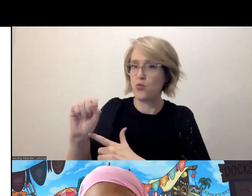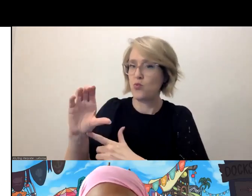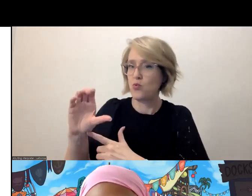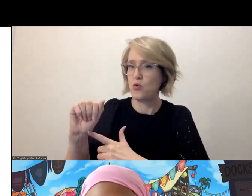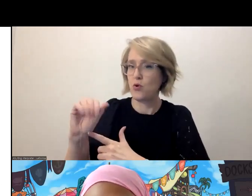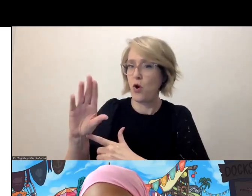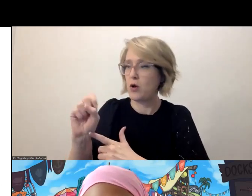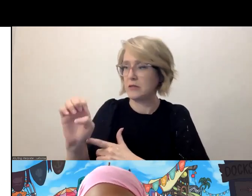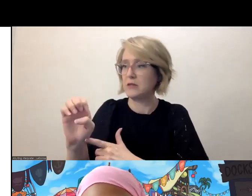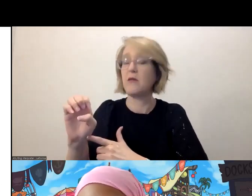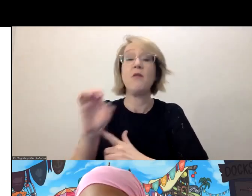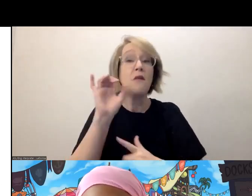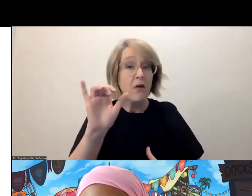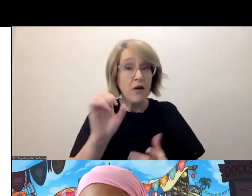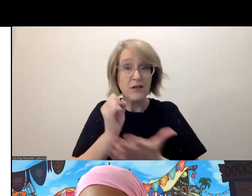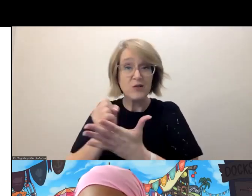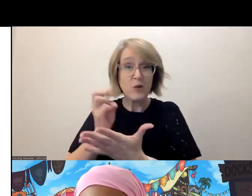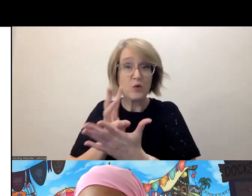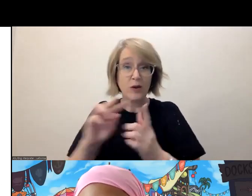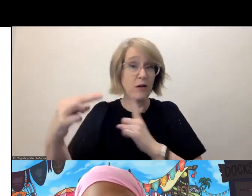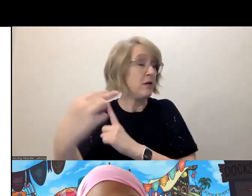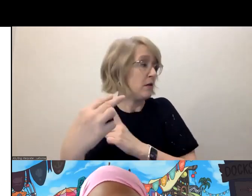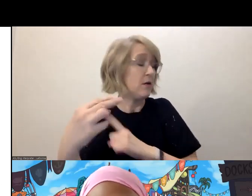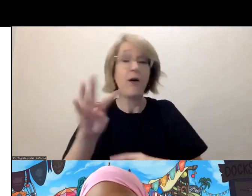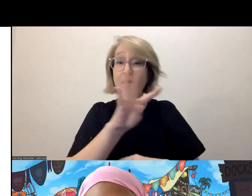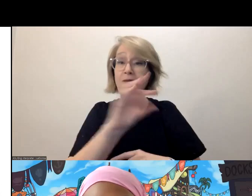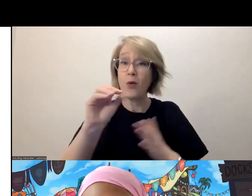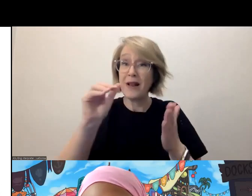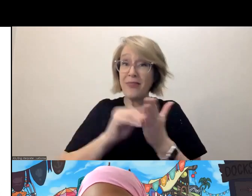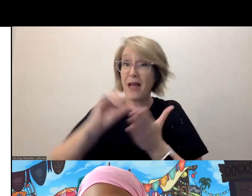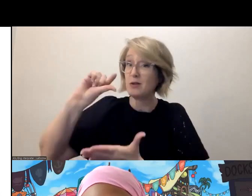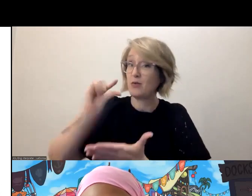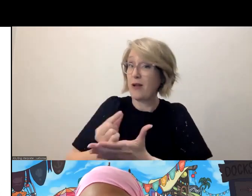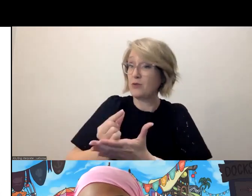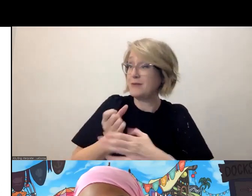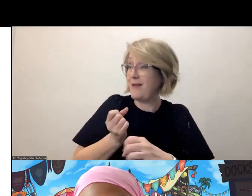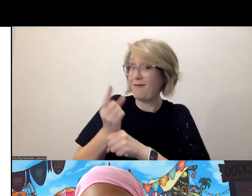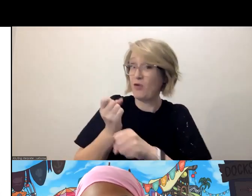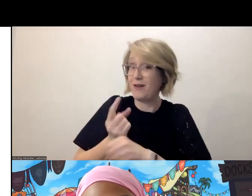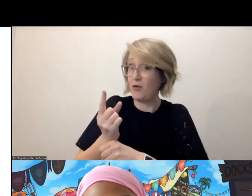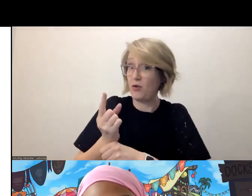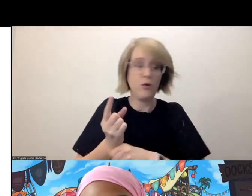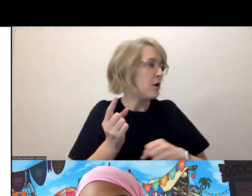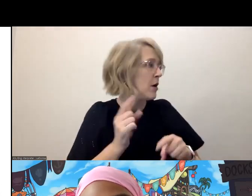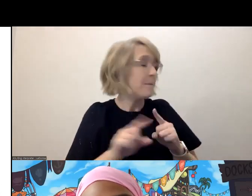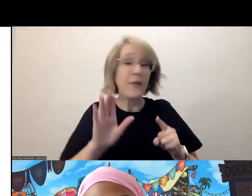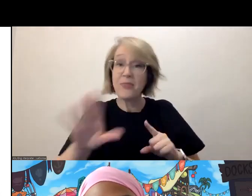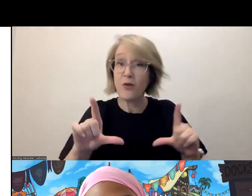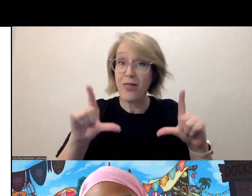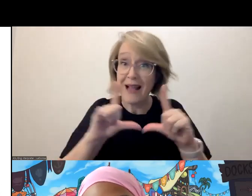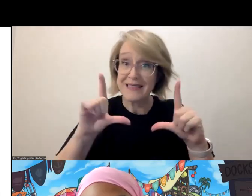from a social work perspective, there's 40,000 graduates every year. And then it's hard for them to, to finalize their license